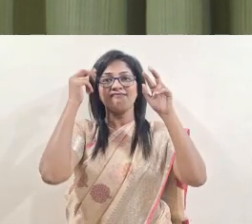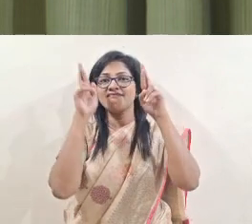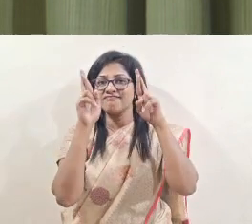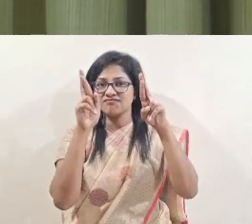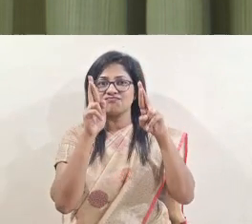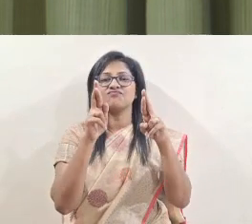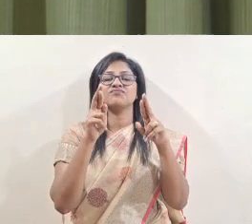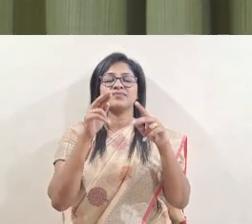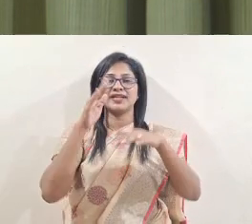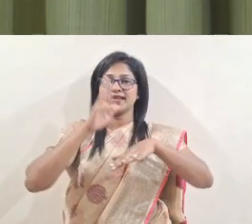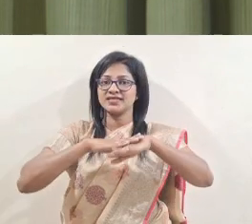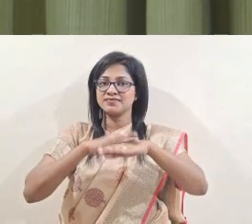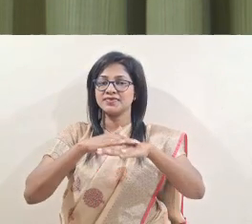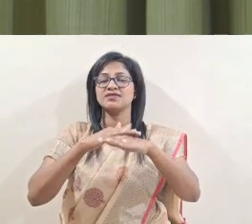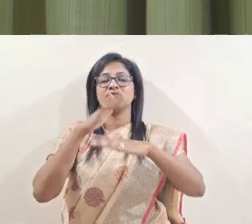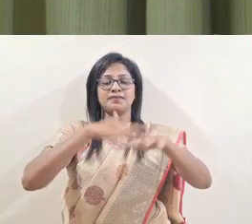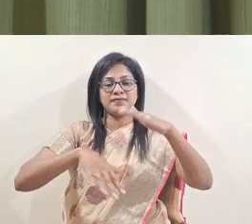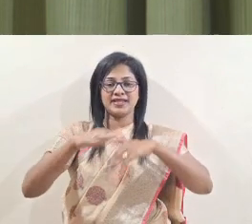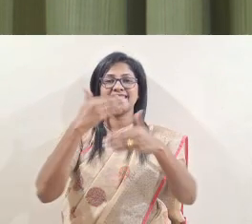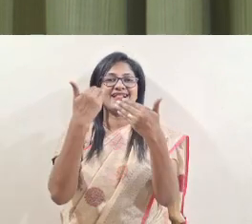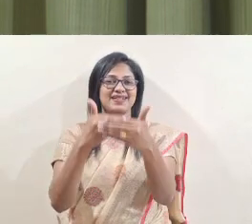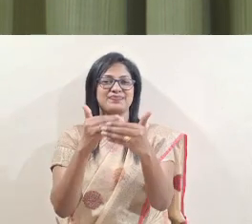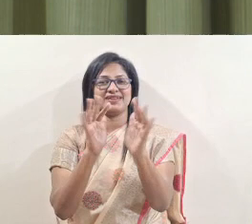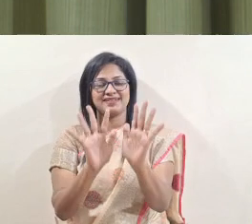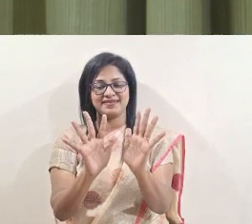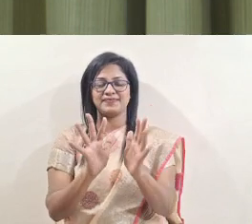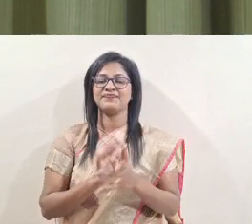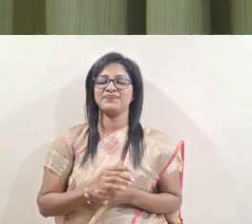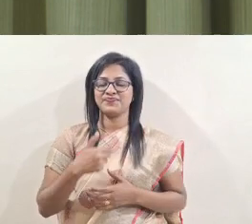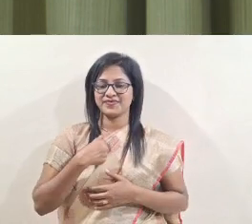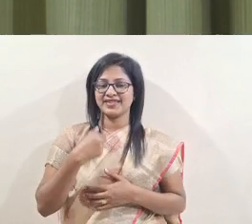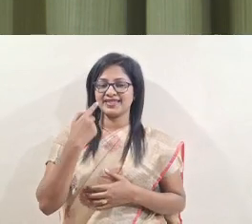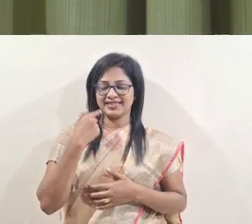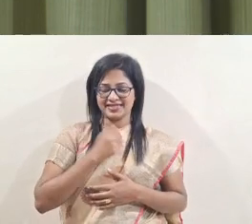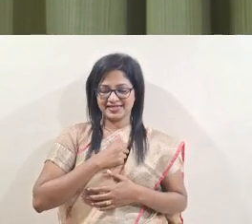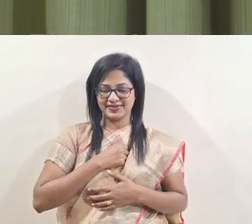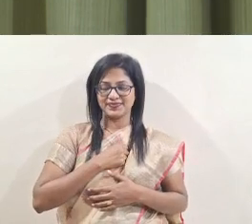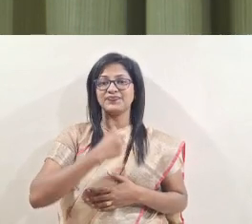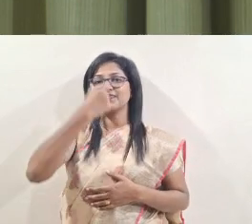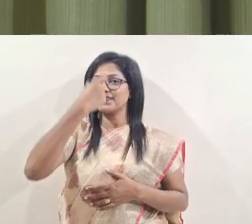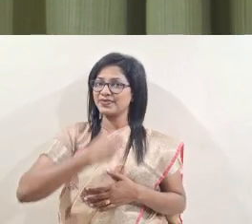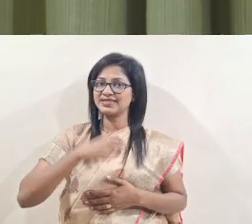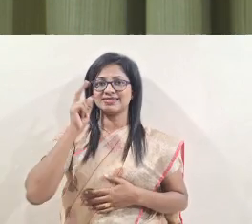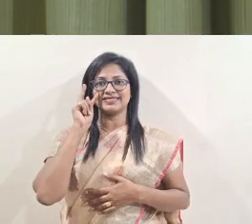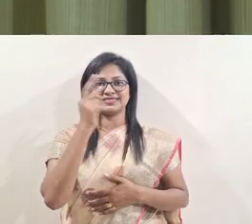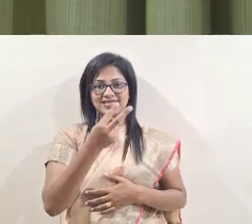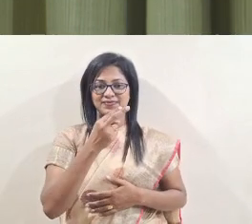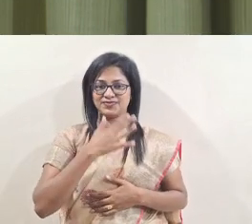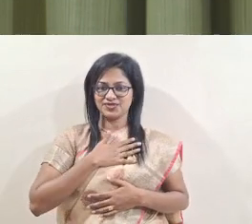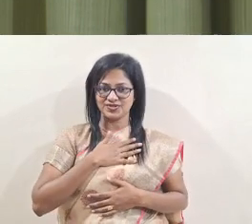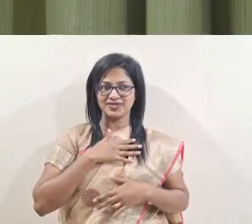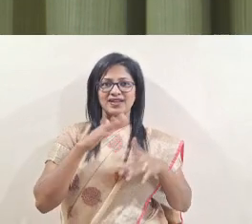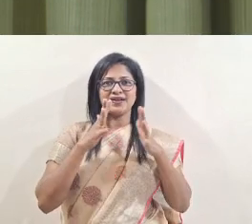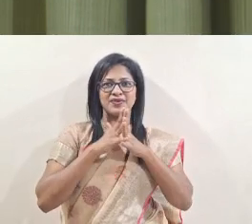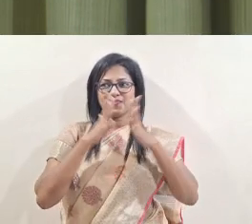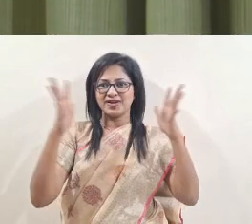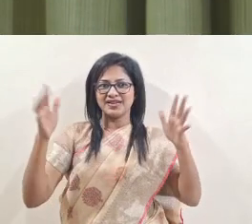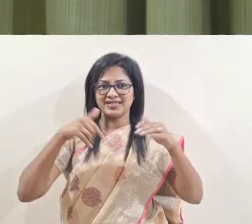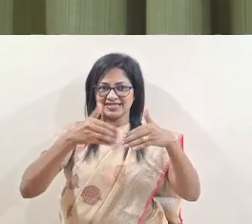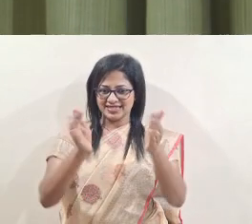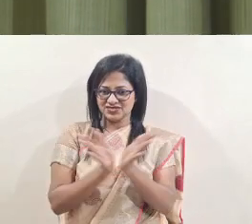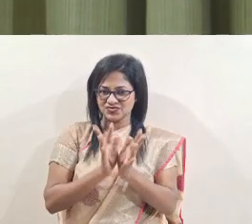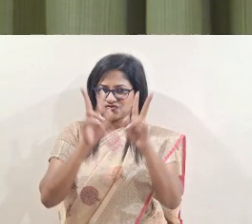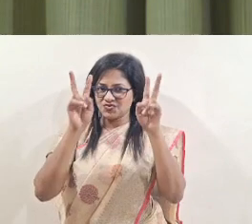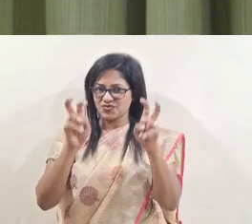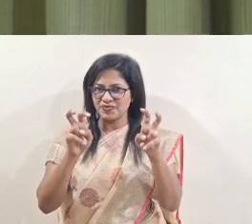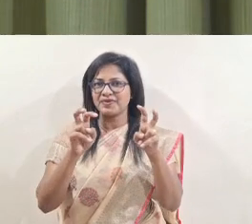have its limit. So, and this is my perception after spending a lot of time in this profession.